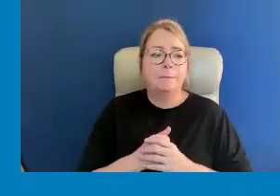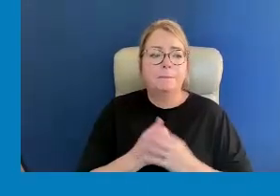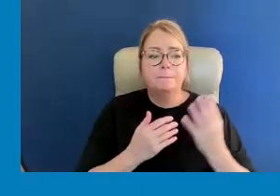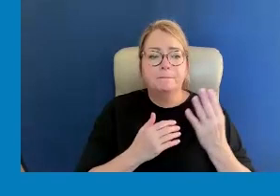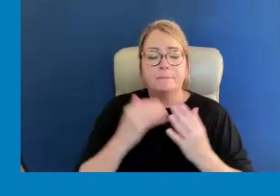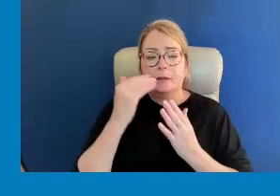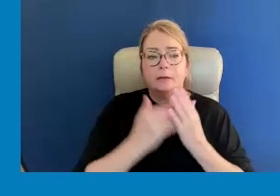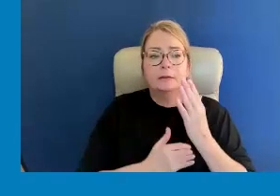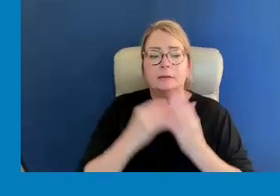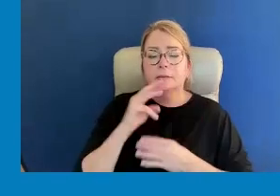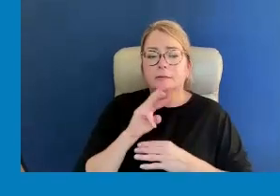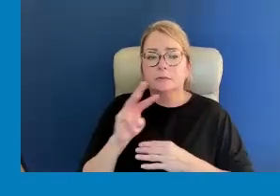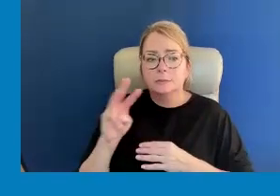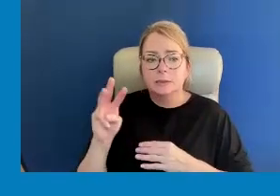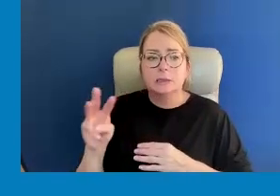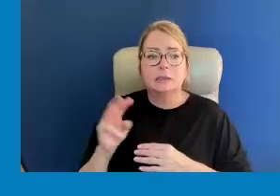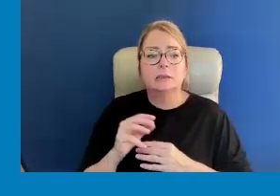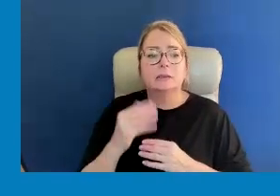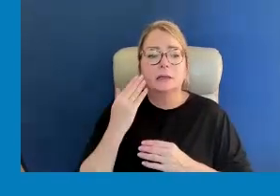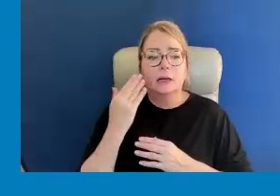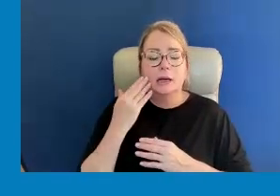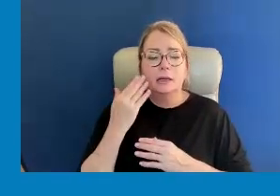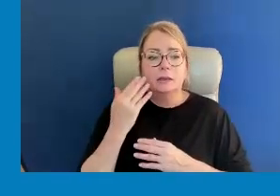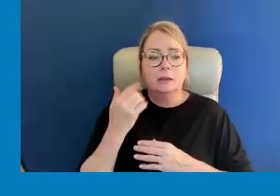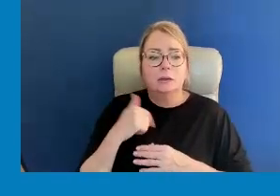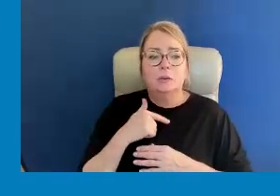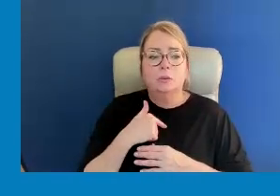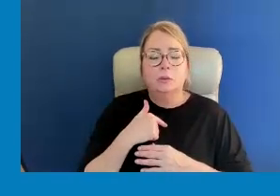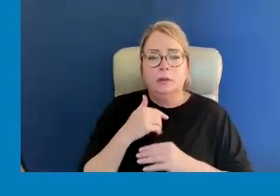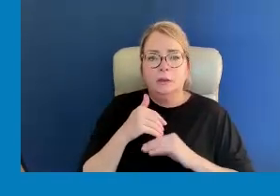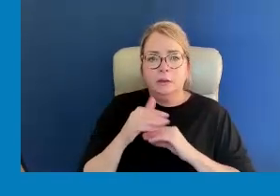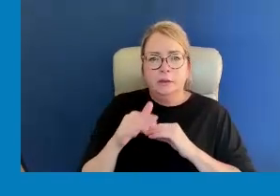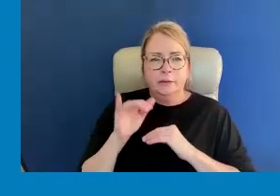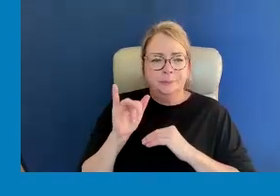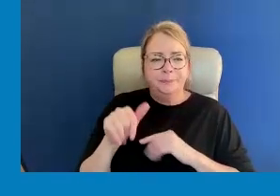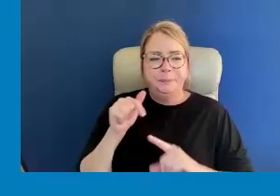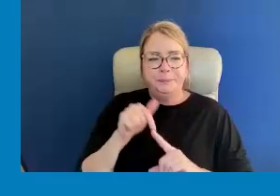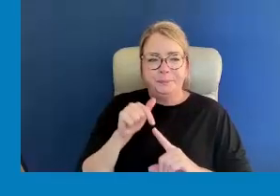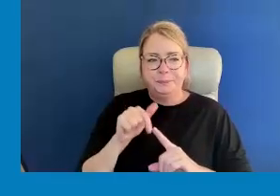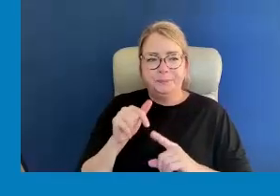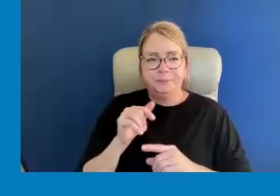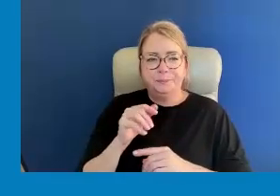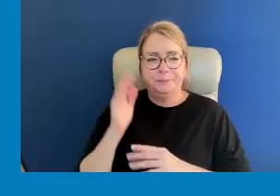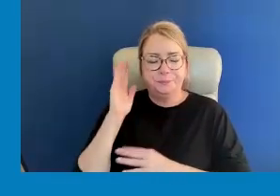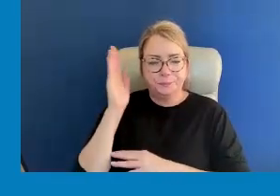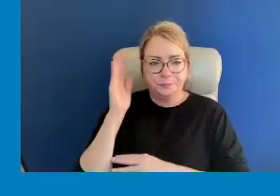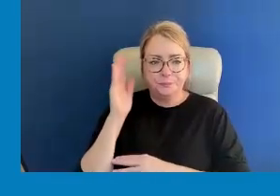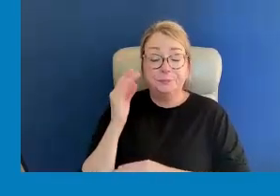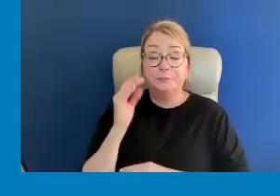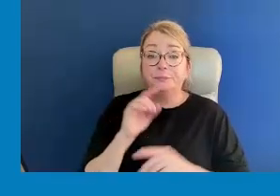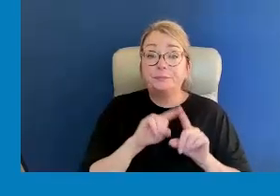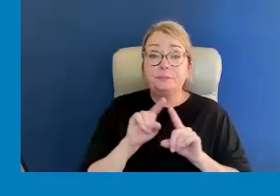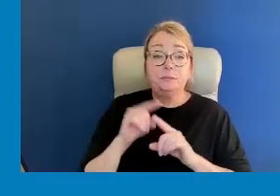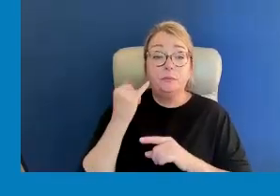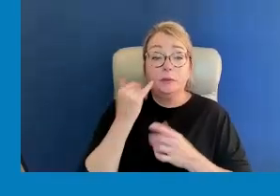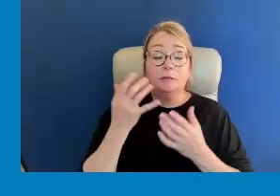Here's a listing of websites. I know that we will be sending out this presentation to you, but also too, if you want to jot them